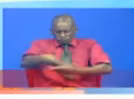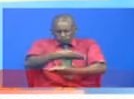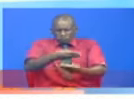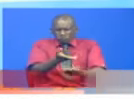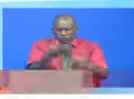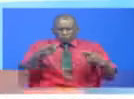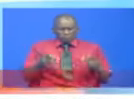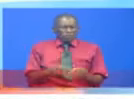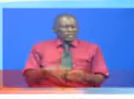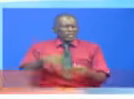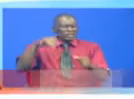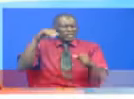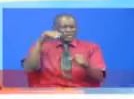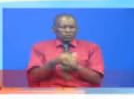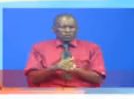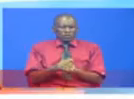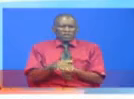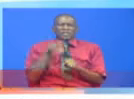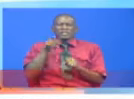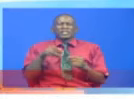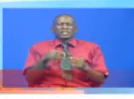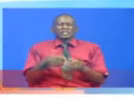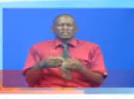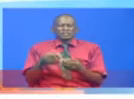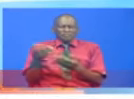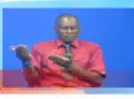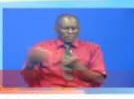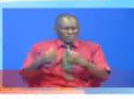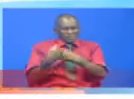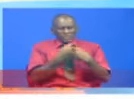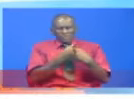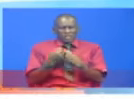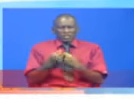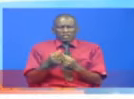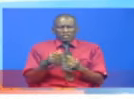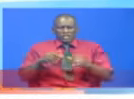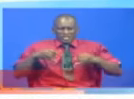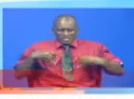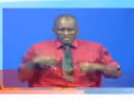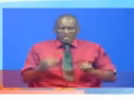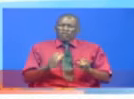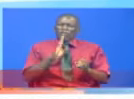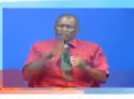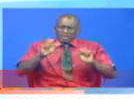number. And this poses challenges in terms of being able to follow up